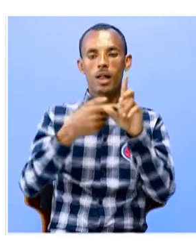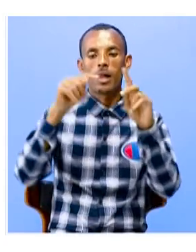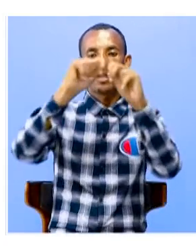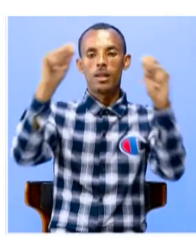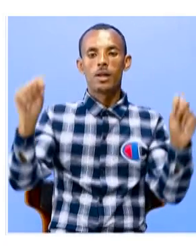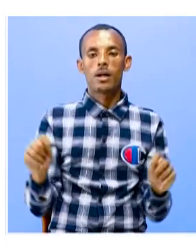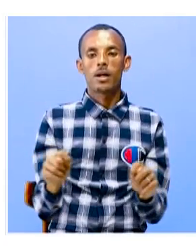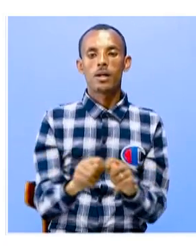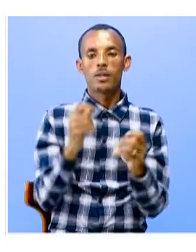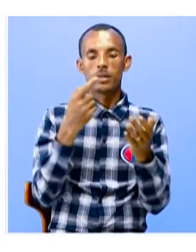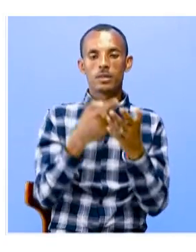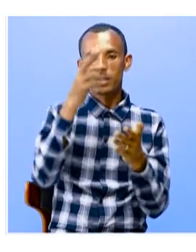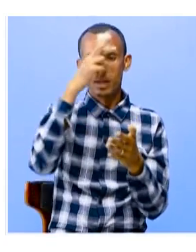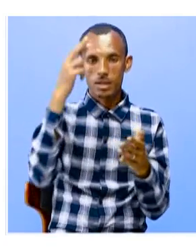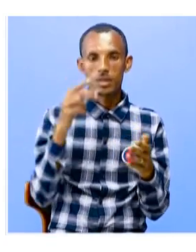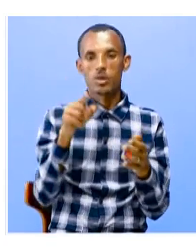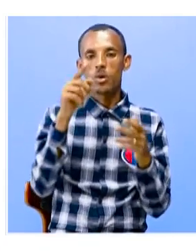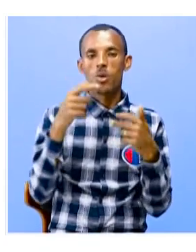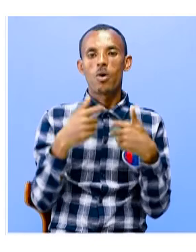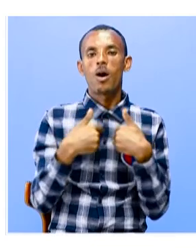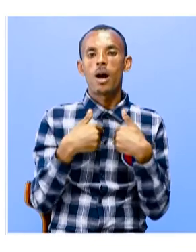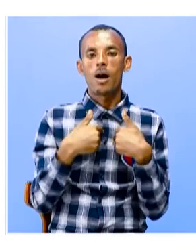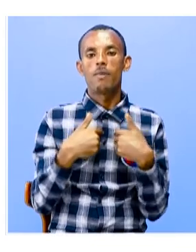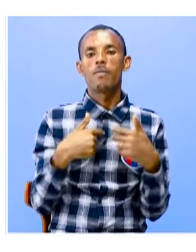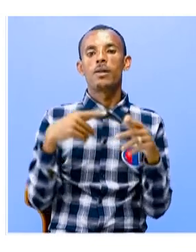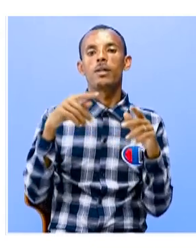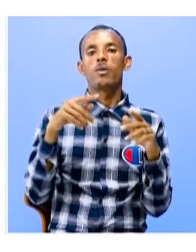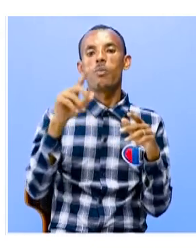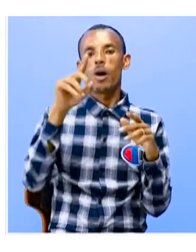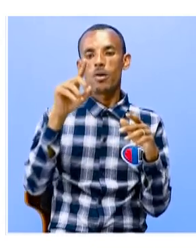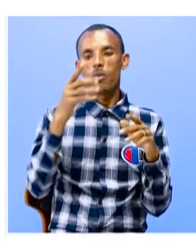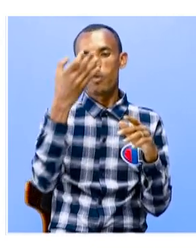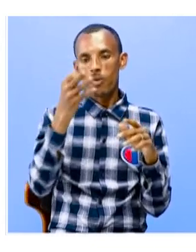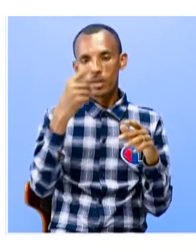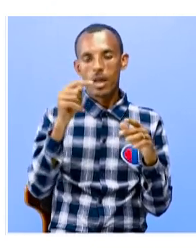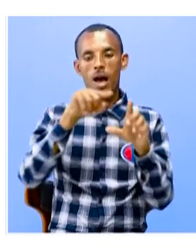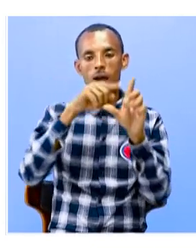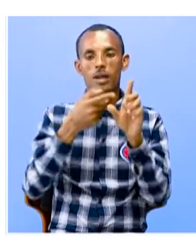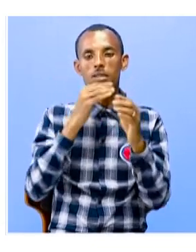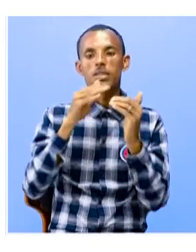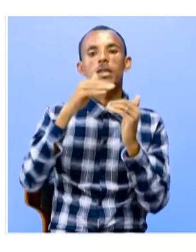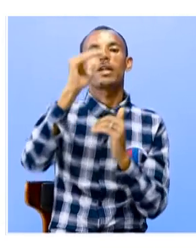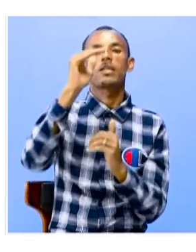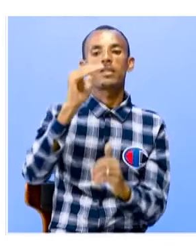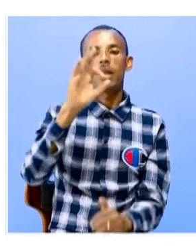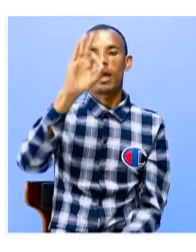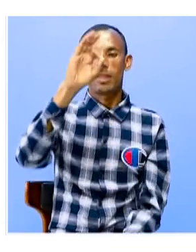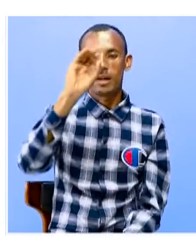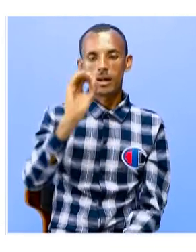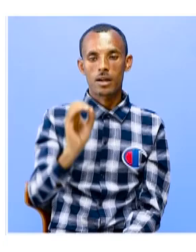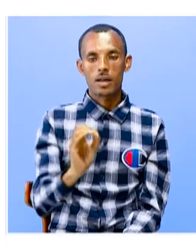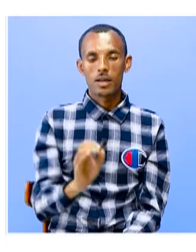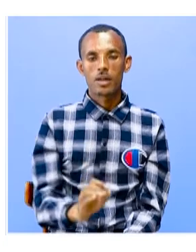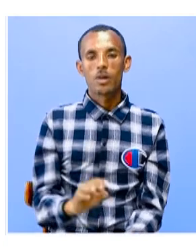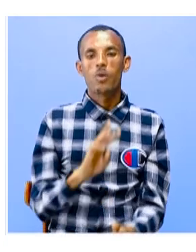Okay, in this case you have such a triangle. It's obtuse. One of its angle is greater than 90 degrees. This such a triangle is we